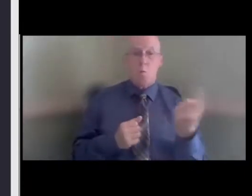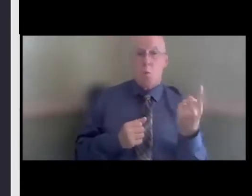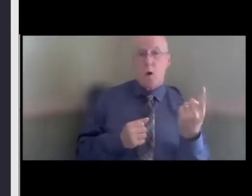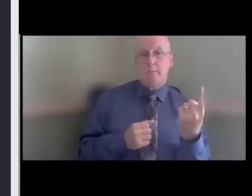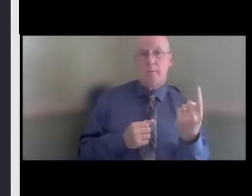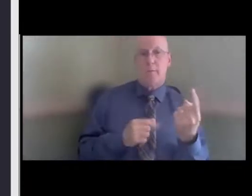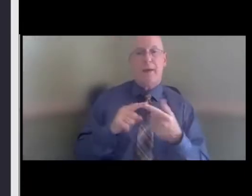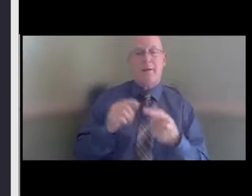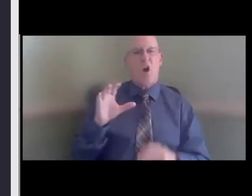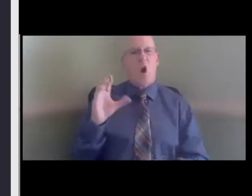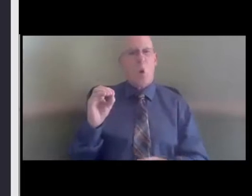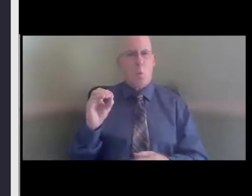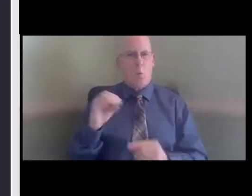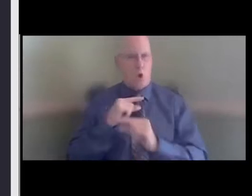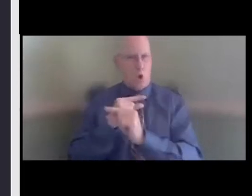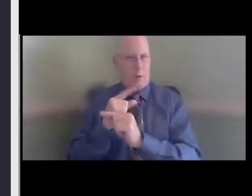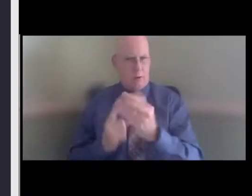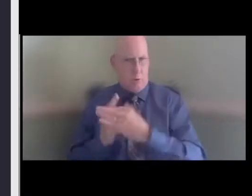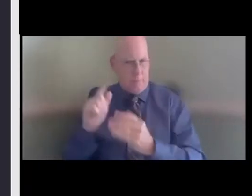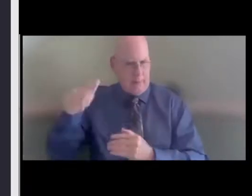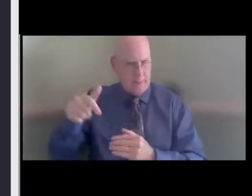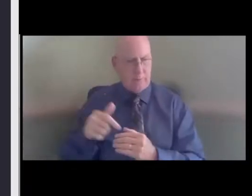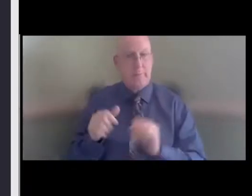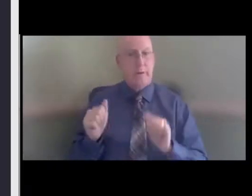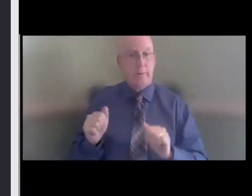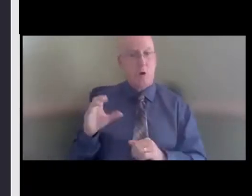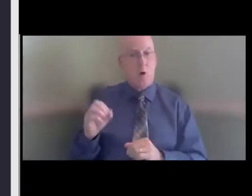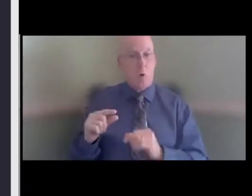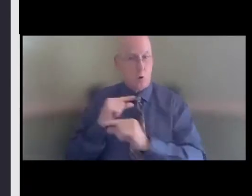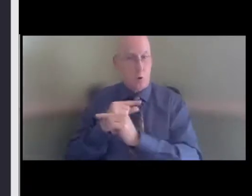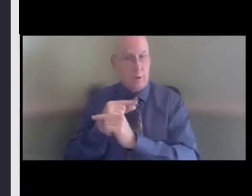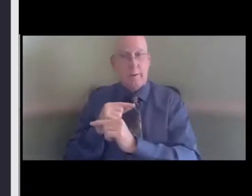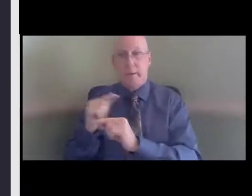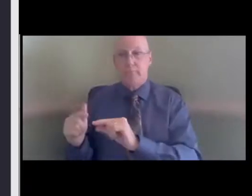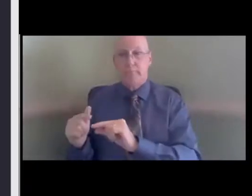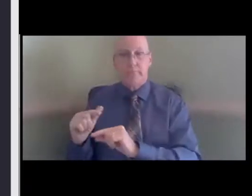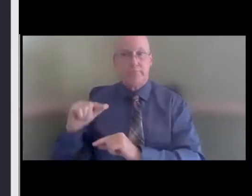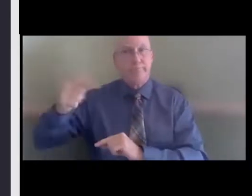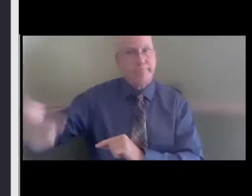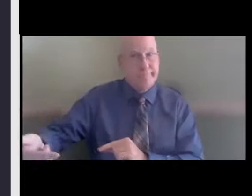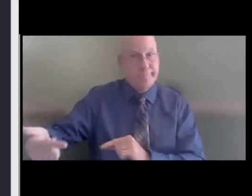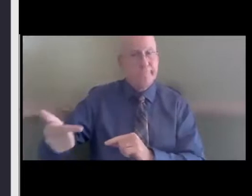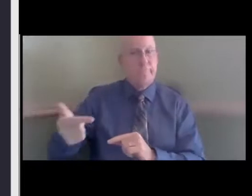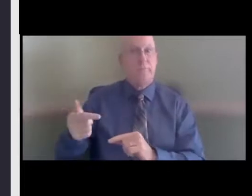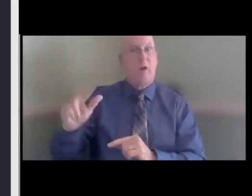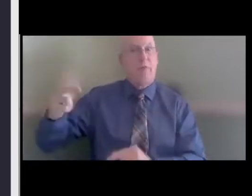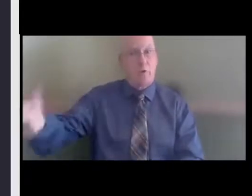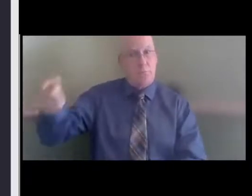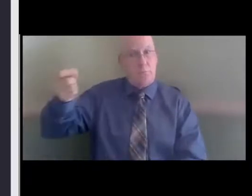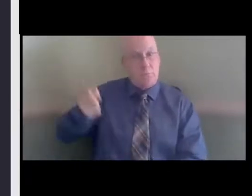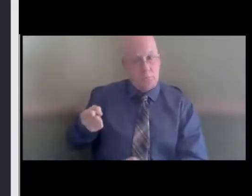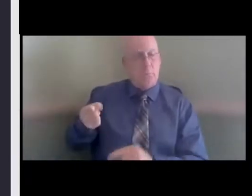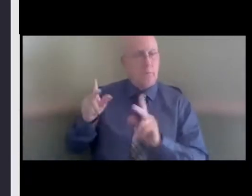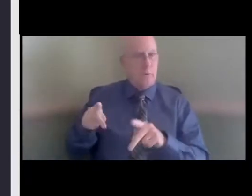have a co-guardian come in later. You could also be a co-guardian and switch out. Maybe again, if something happens, bring in a different co-guardian